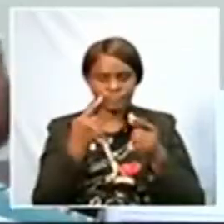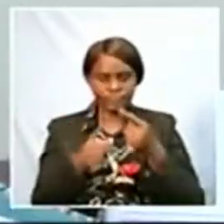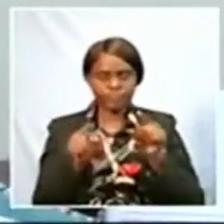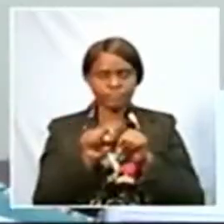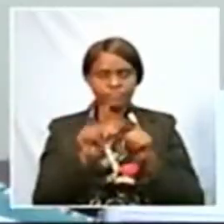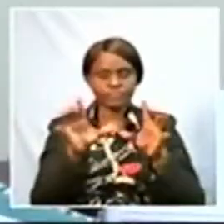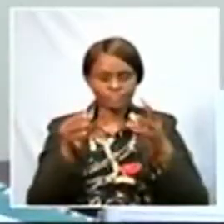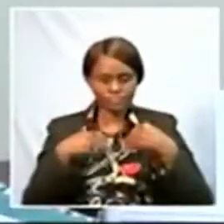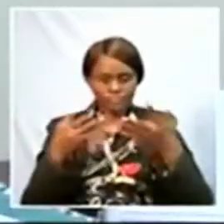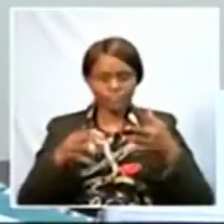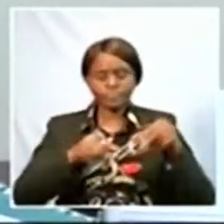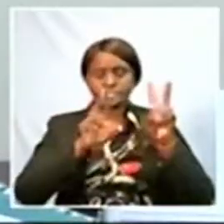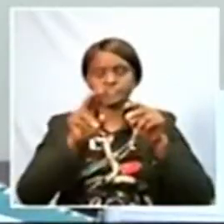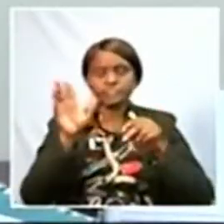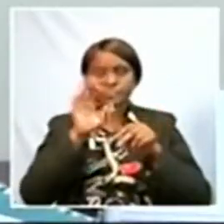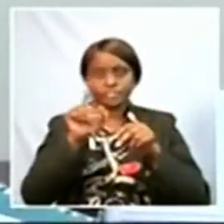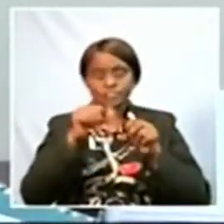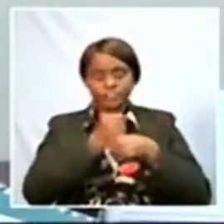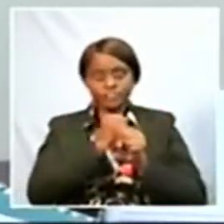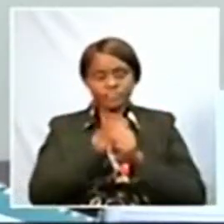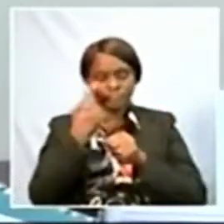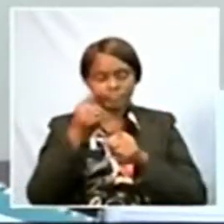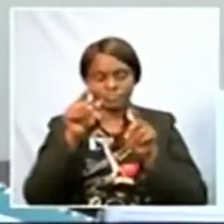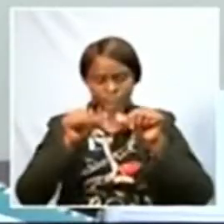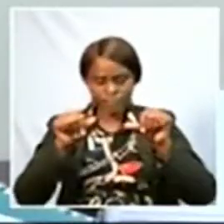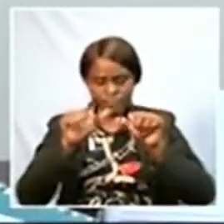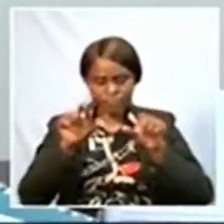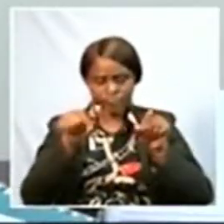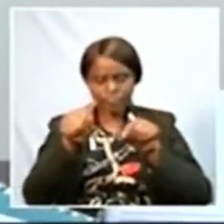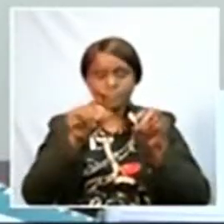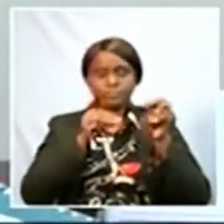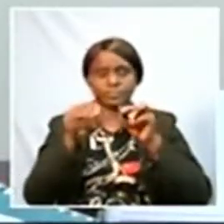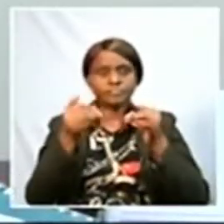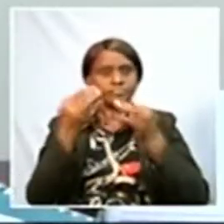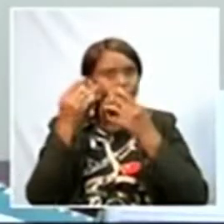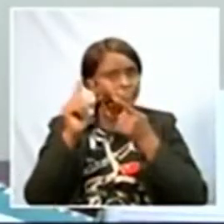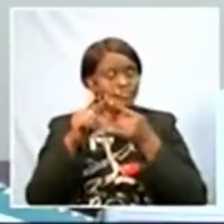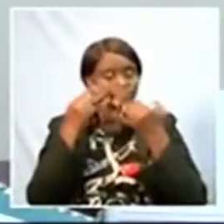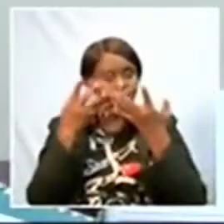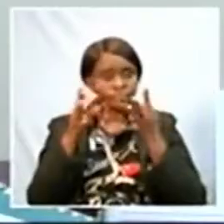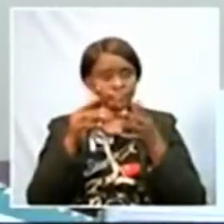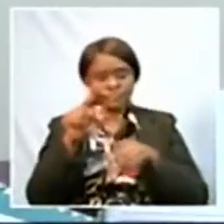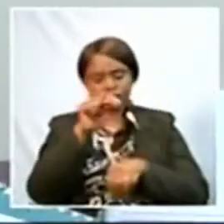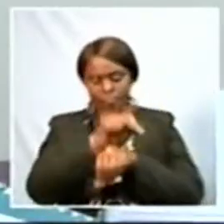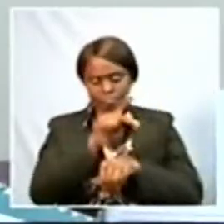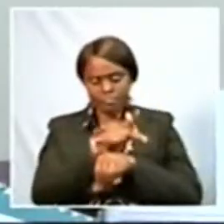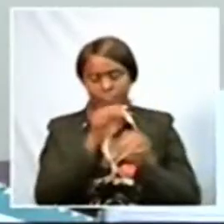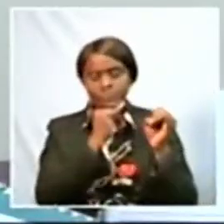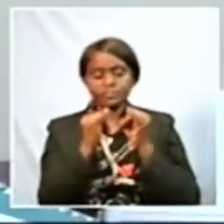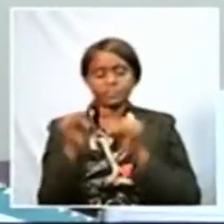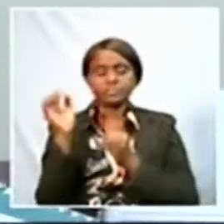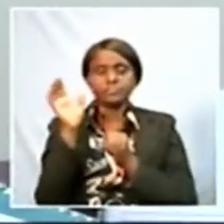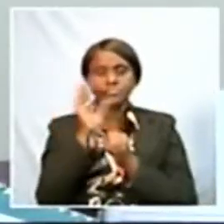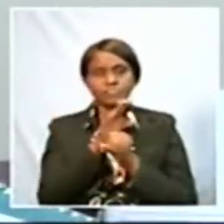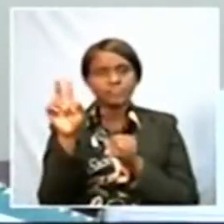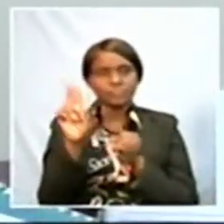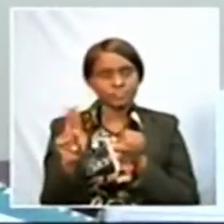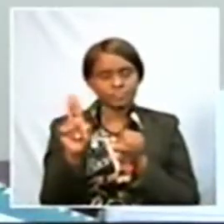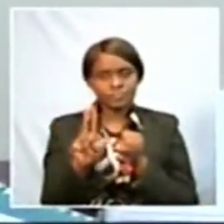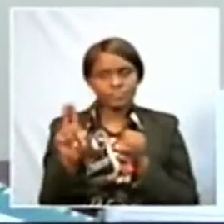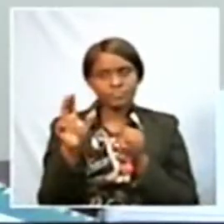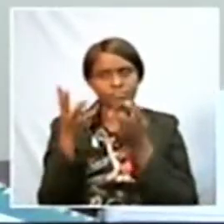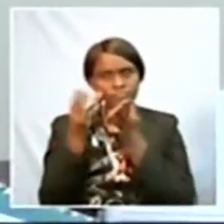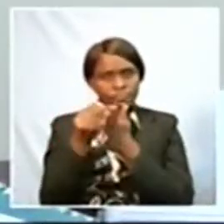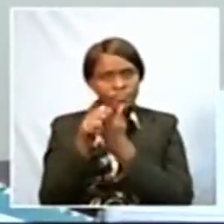like to acknowledge the observations made by the auditors. Management wishes to state that the project was implemented using force